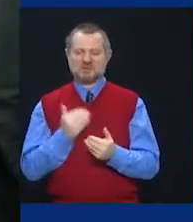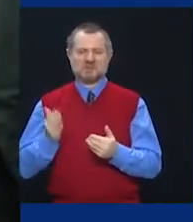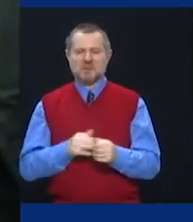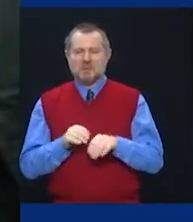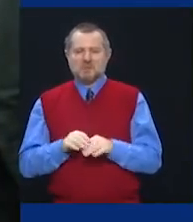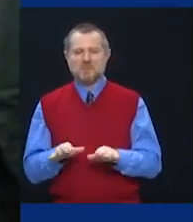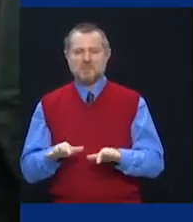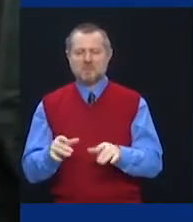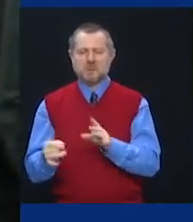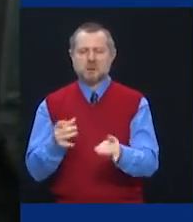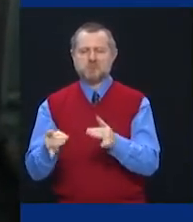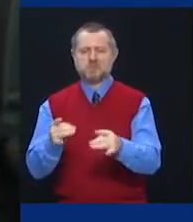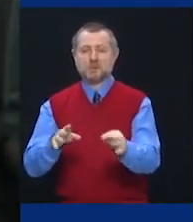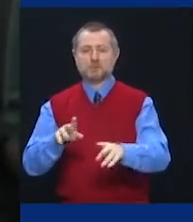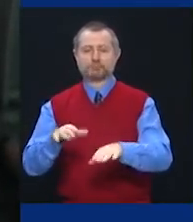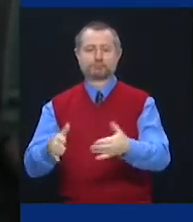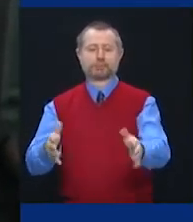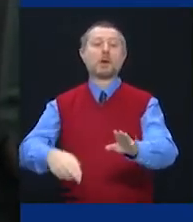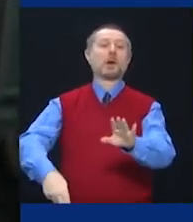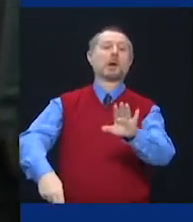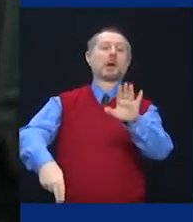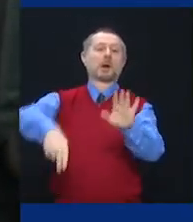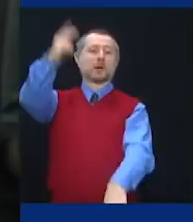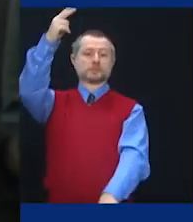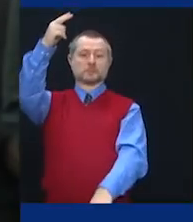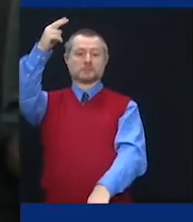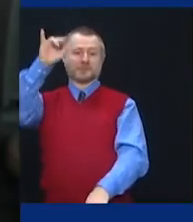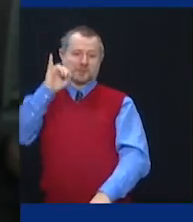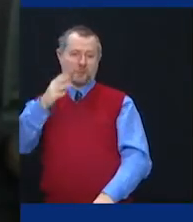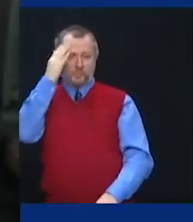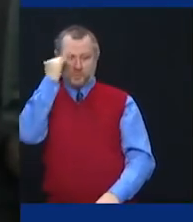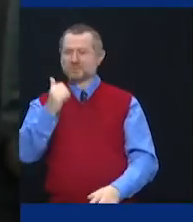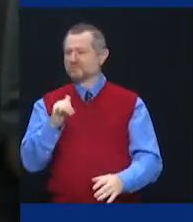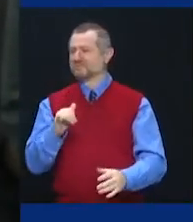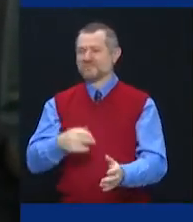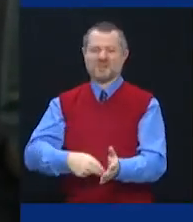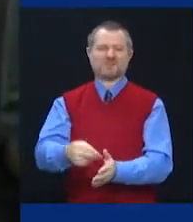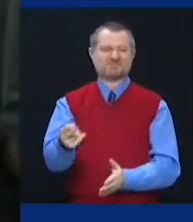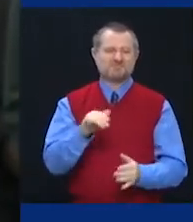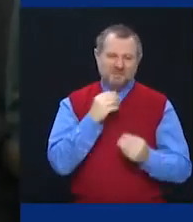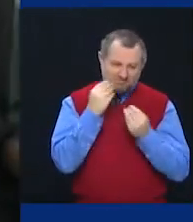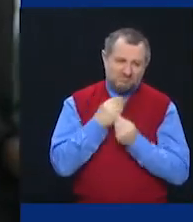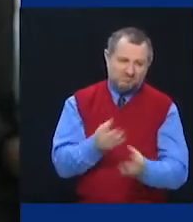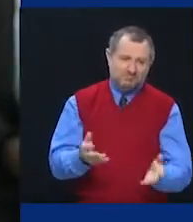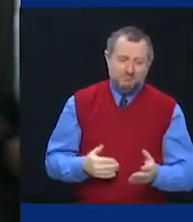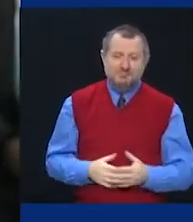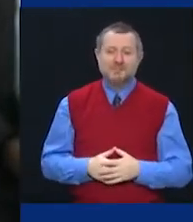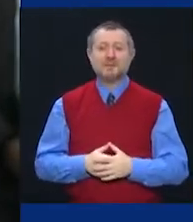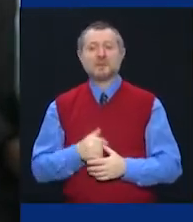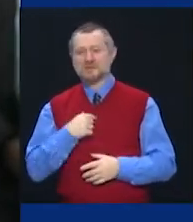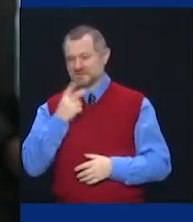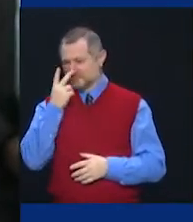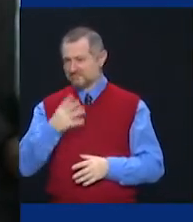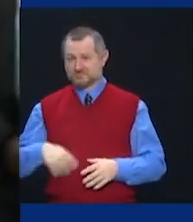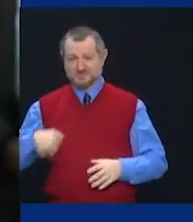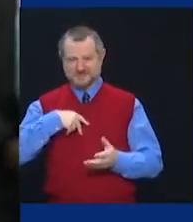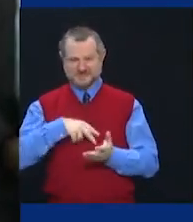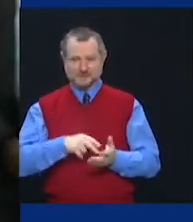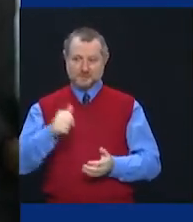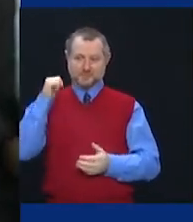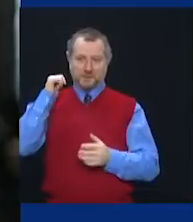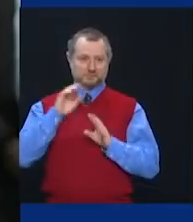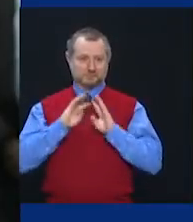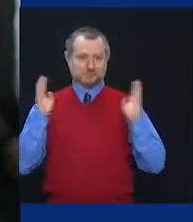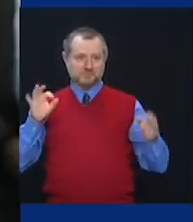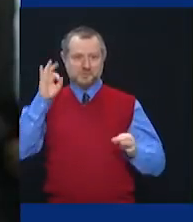rate. That is the God's honest truth before all these pastors and clergy members today.